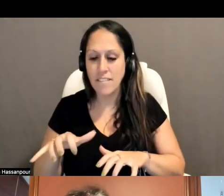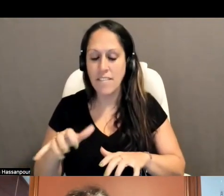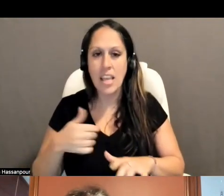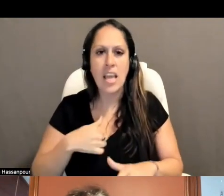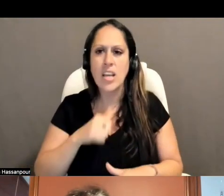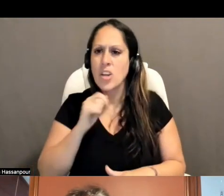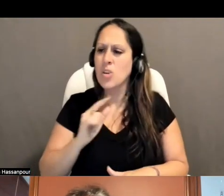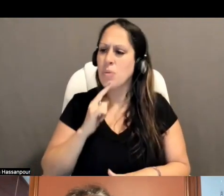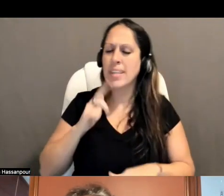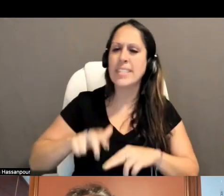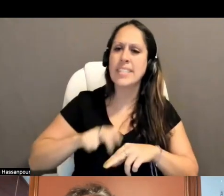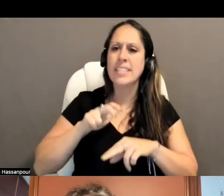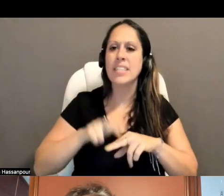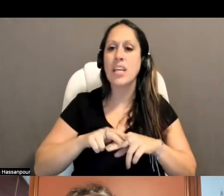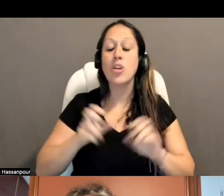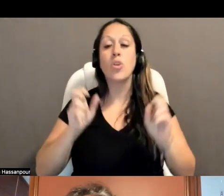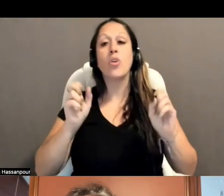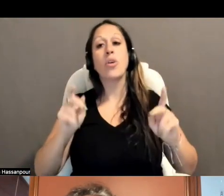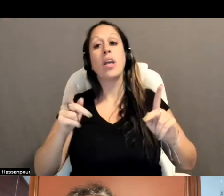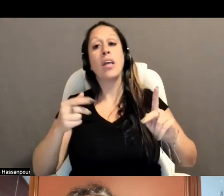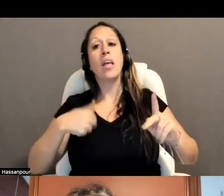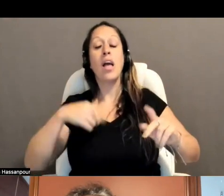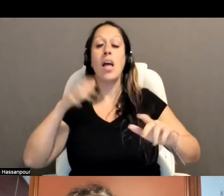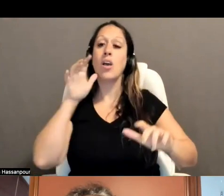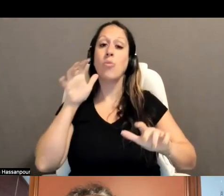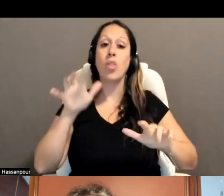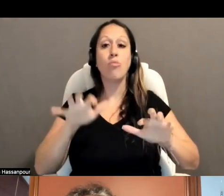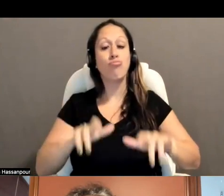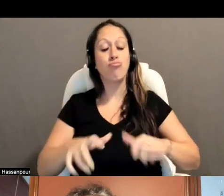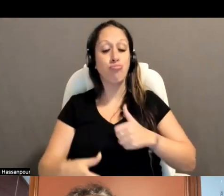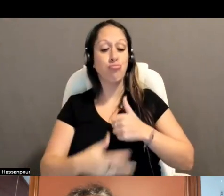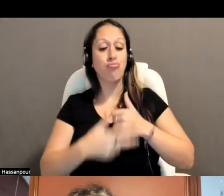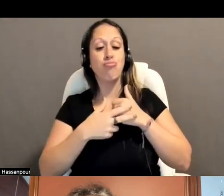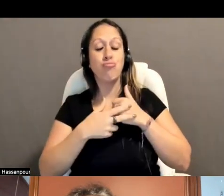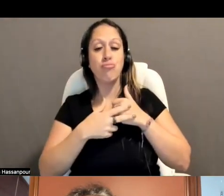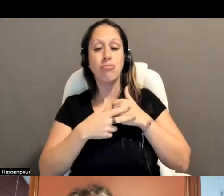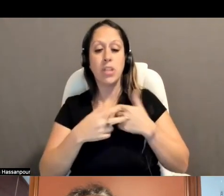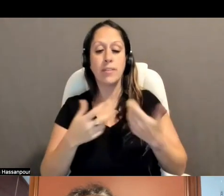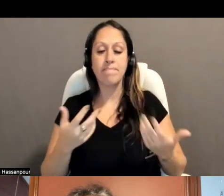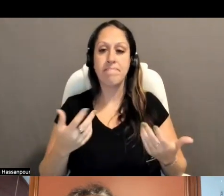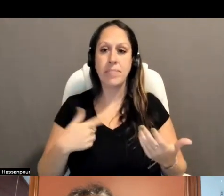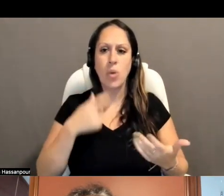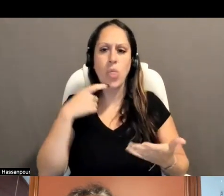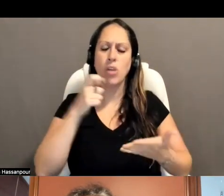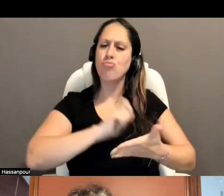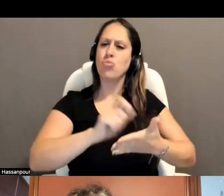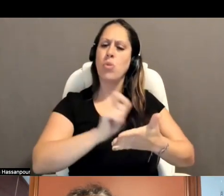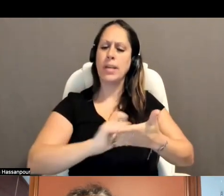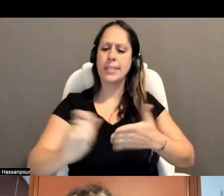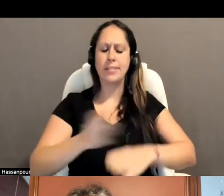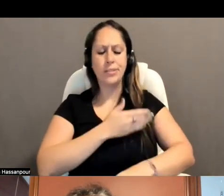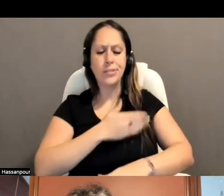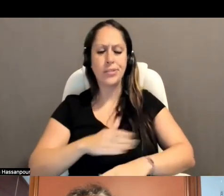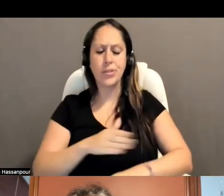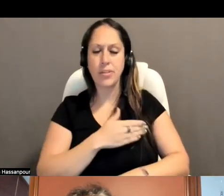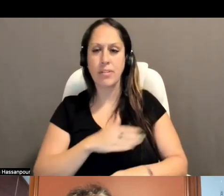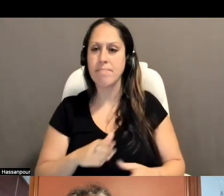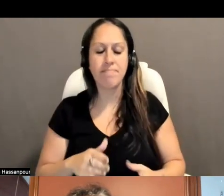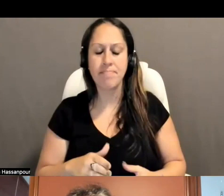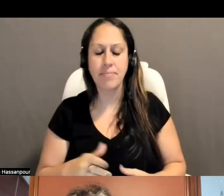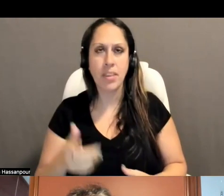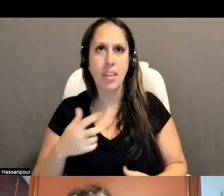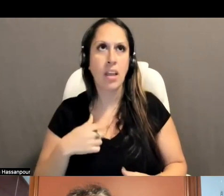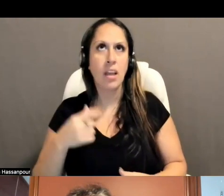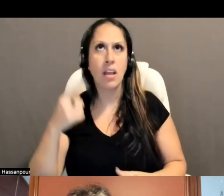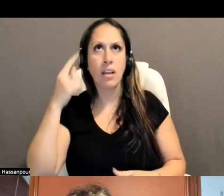don't really sit down and say, okay, I'm going to record, I'm going to compose a song. I hear